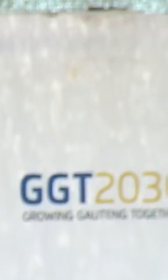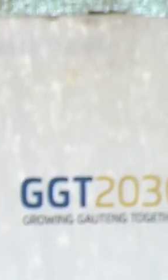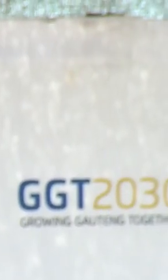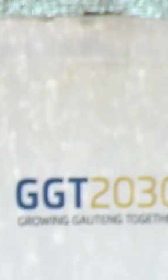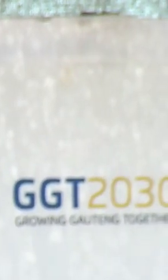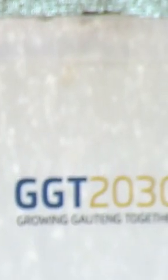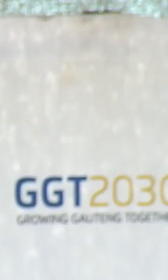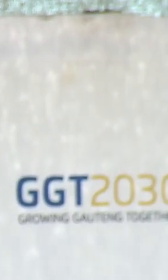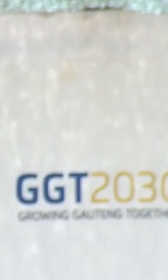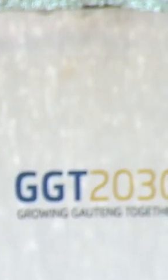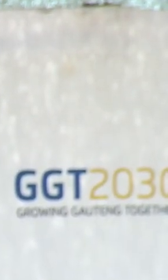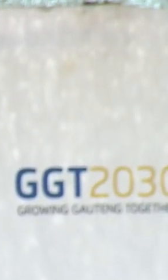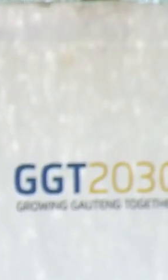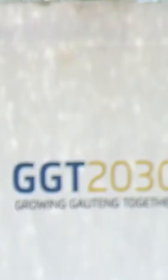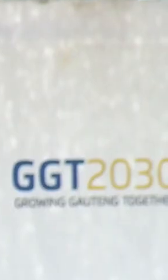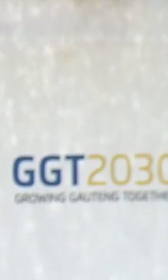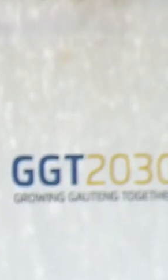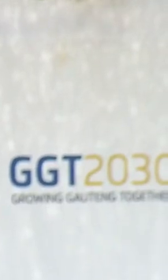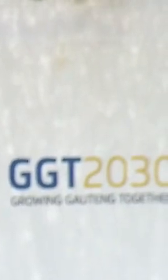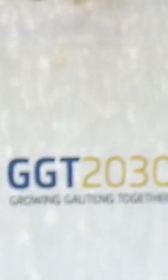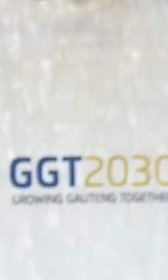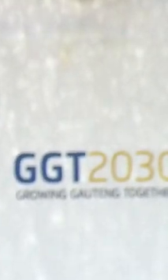leskarova di class ra utwana